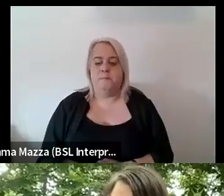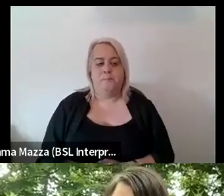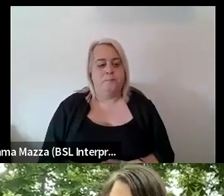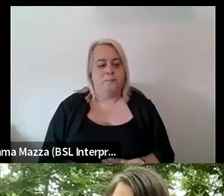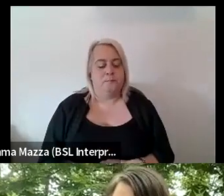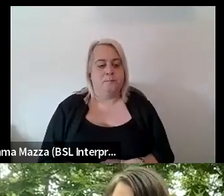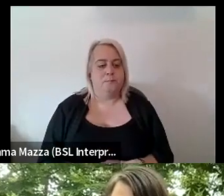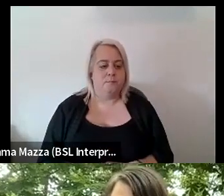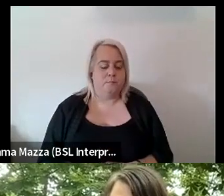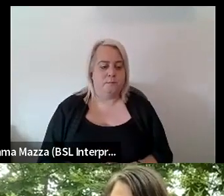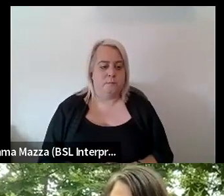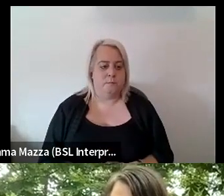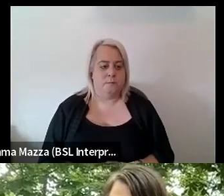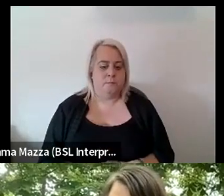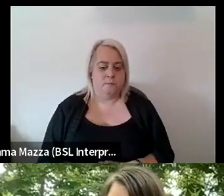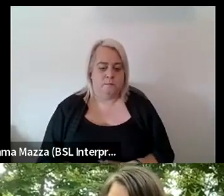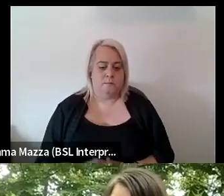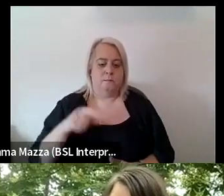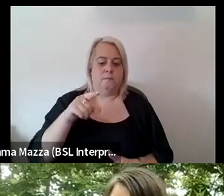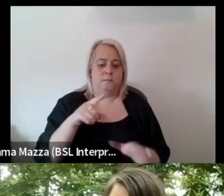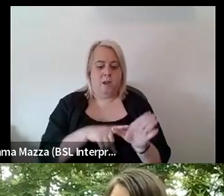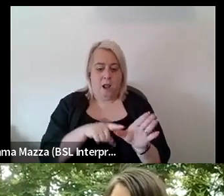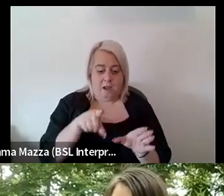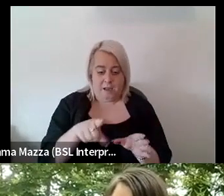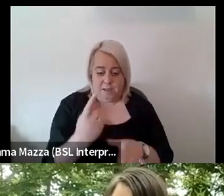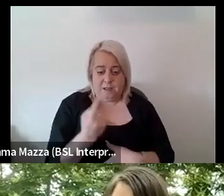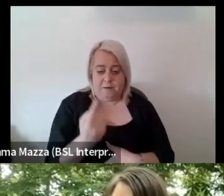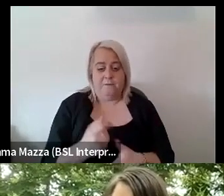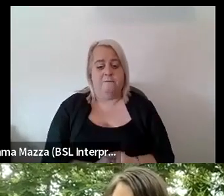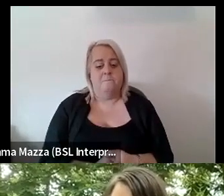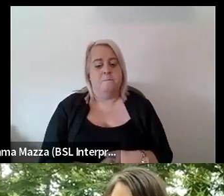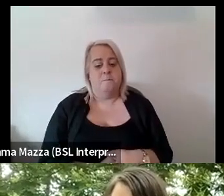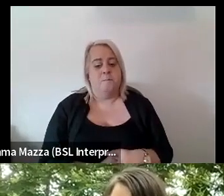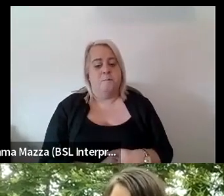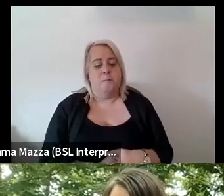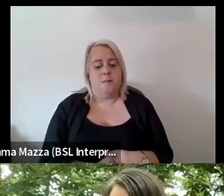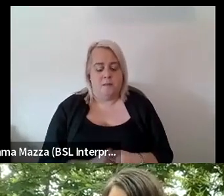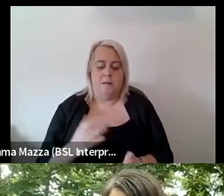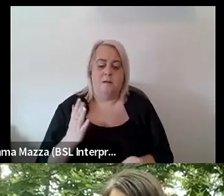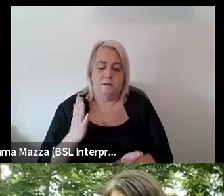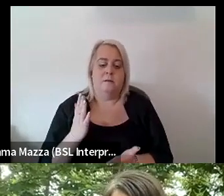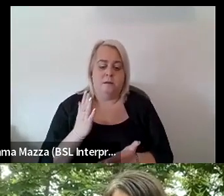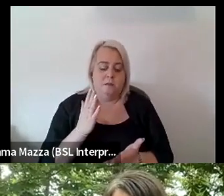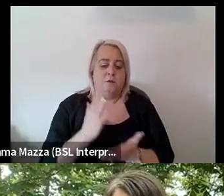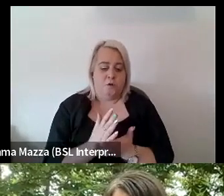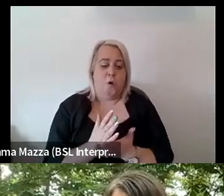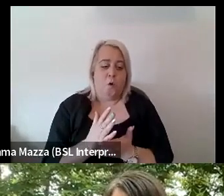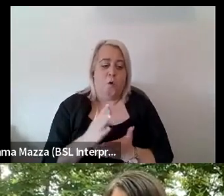And thanks, Siobhan. And Yahye, what about yourself? Yeah, sure. So building, I think, from what they